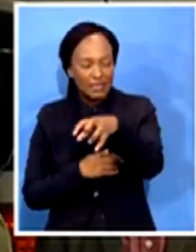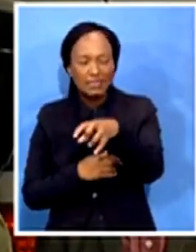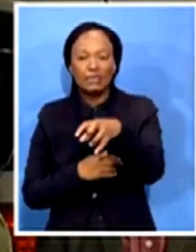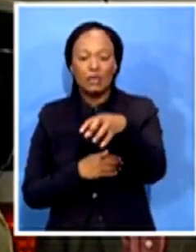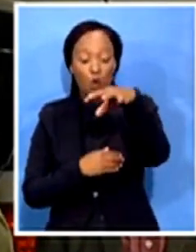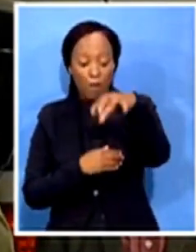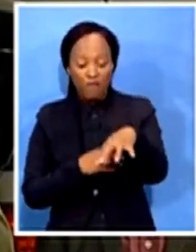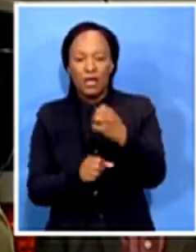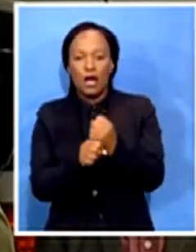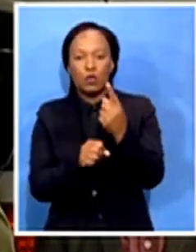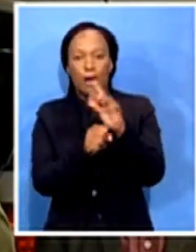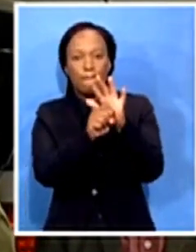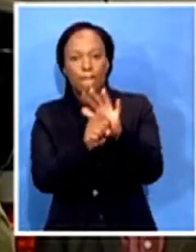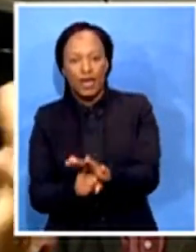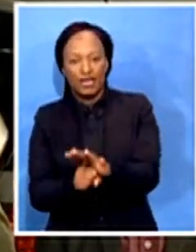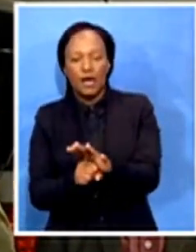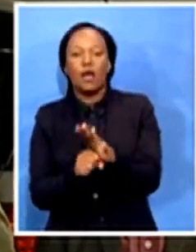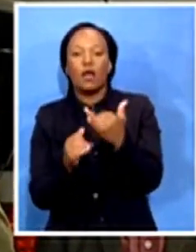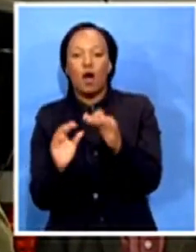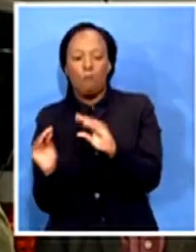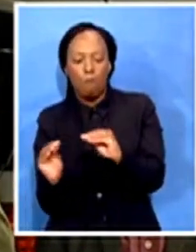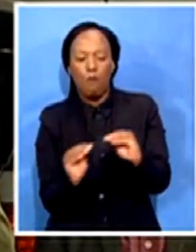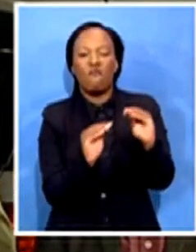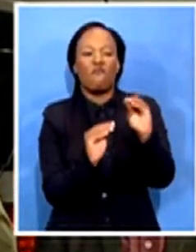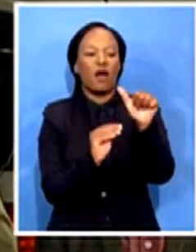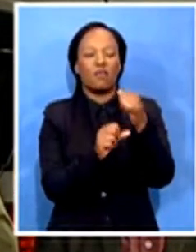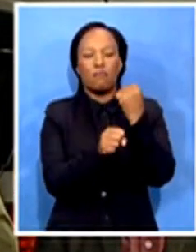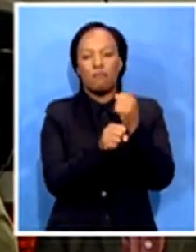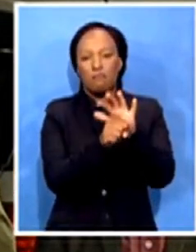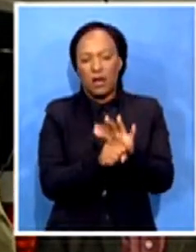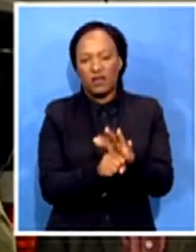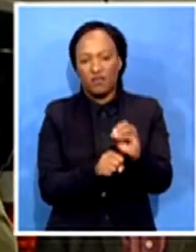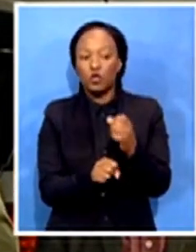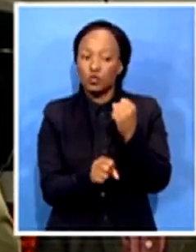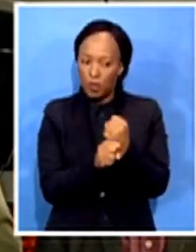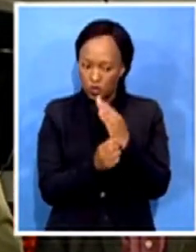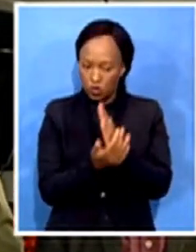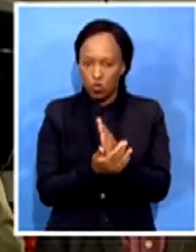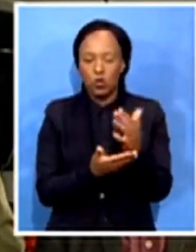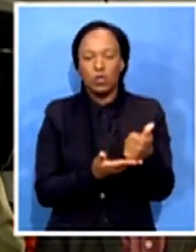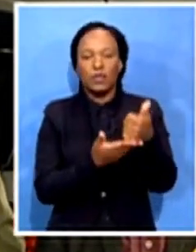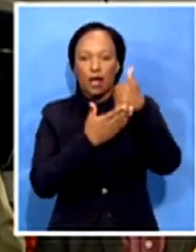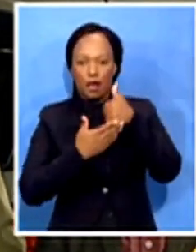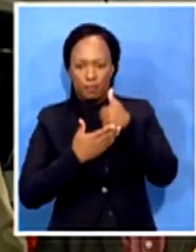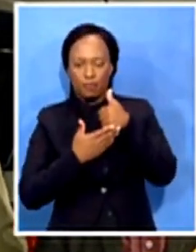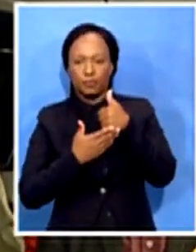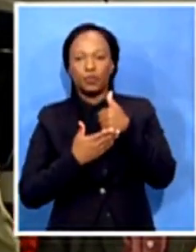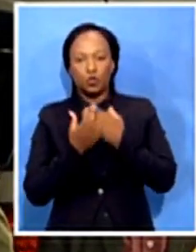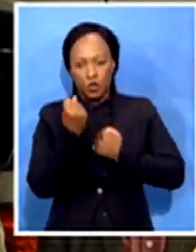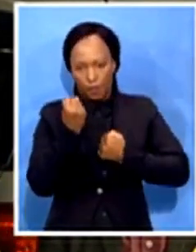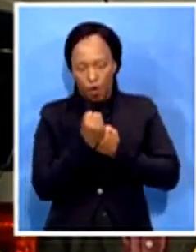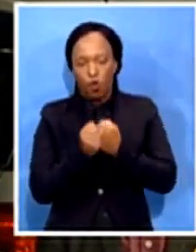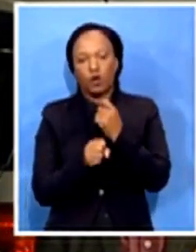here. We would like to ensure that they help us to support Gauteng because the pressure is